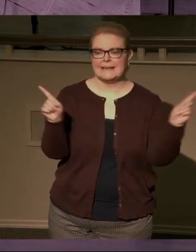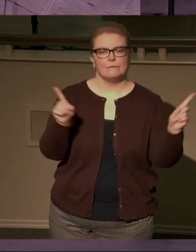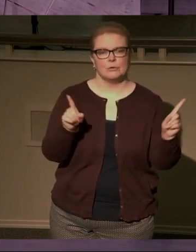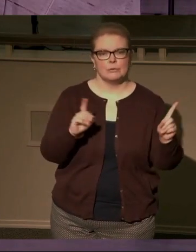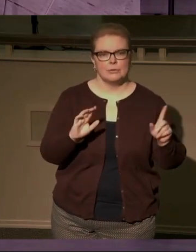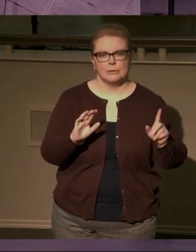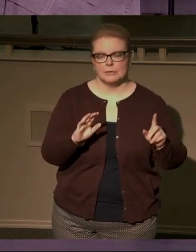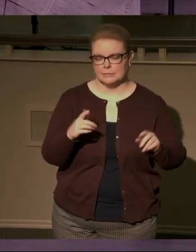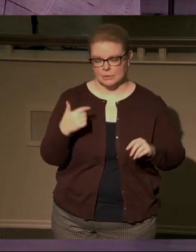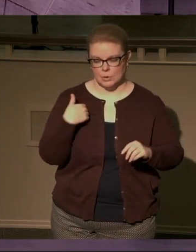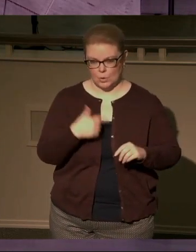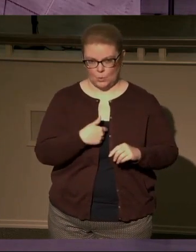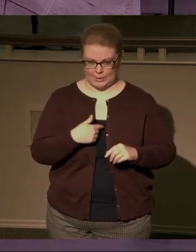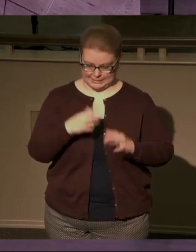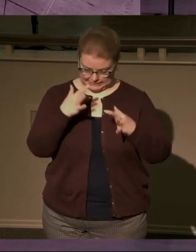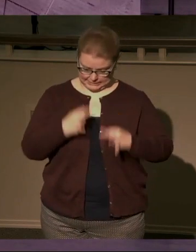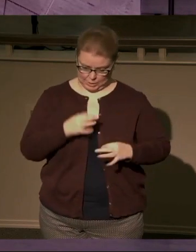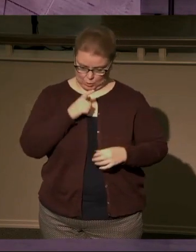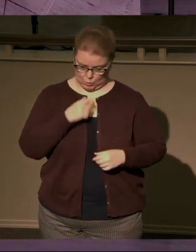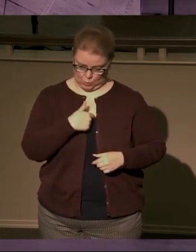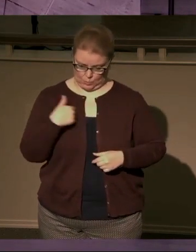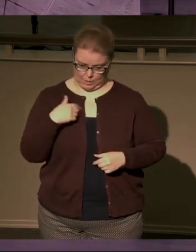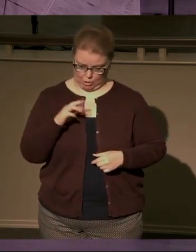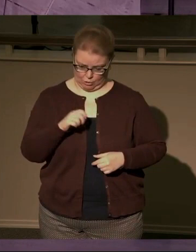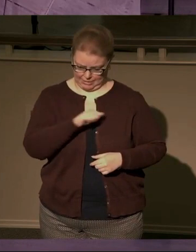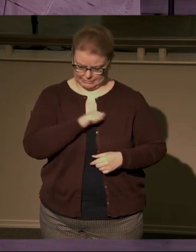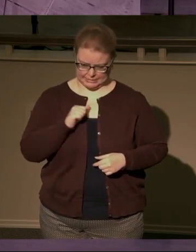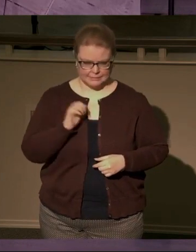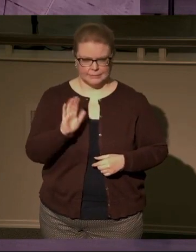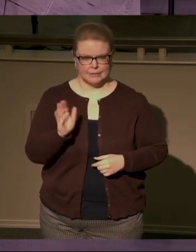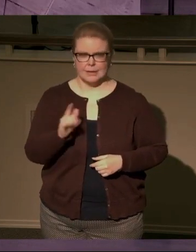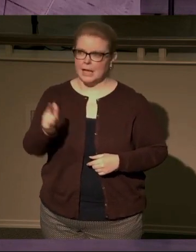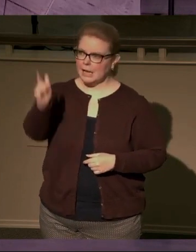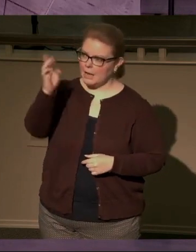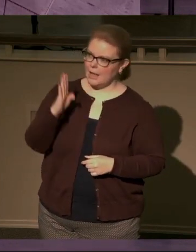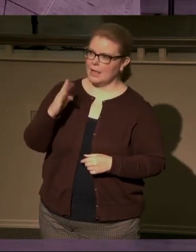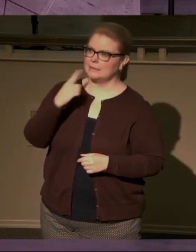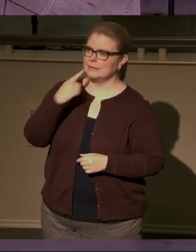We are not self-defined. We are God-defined.